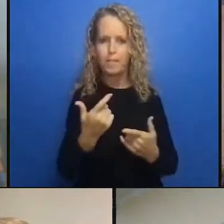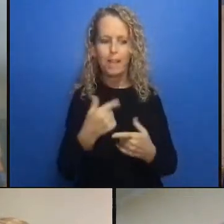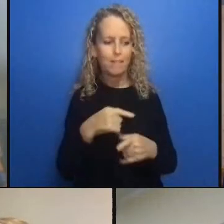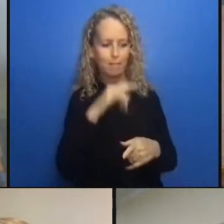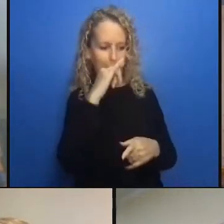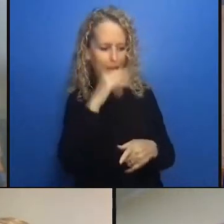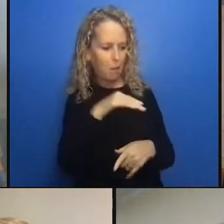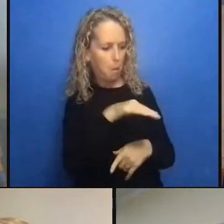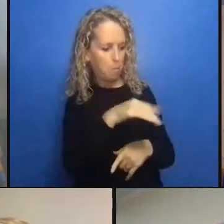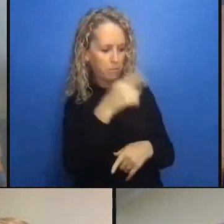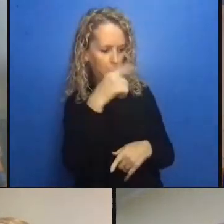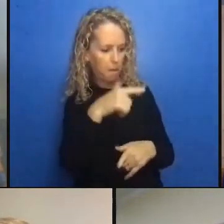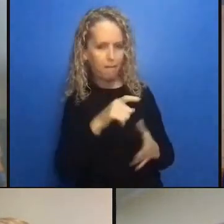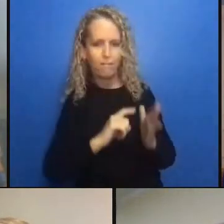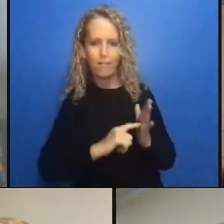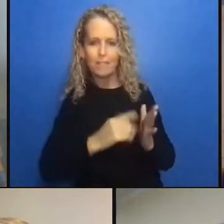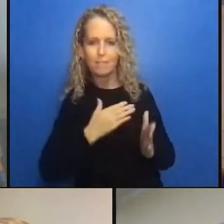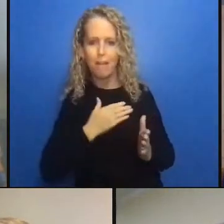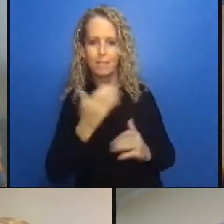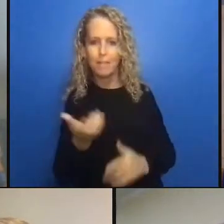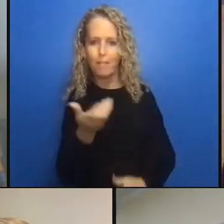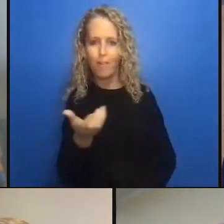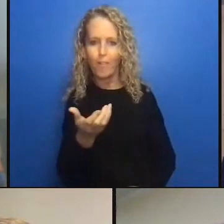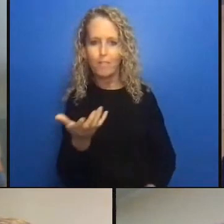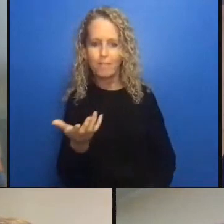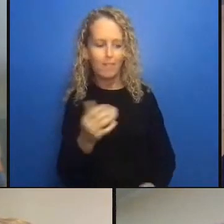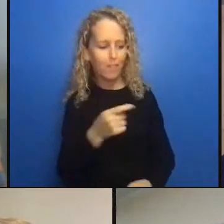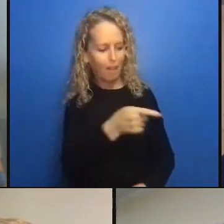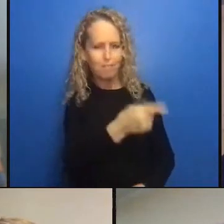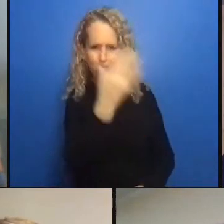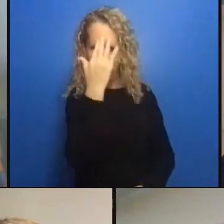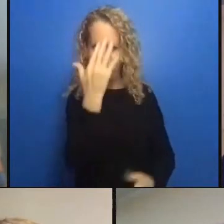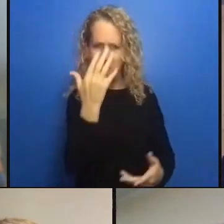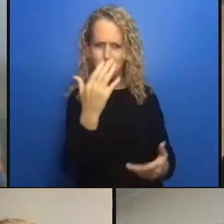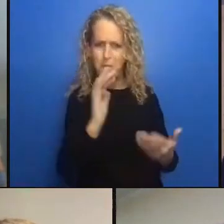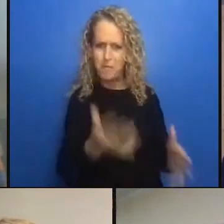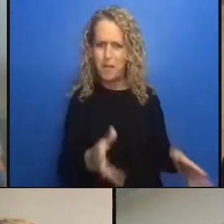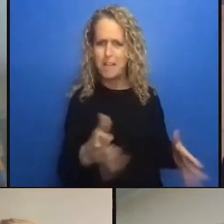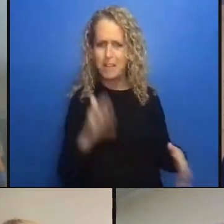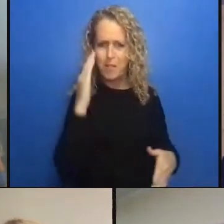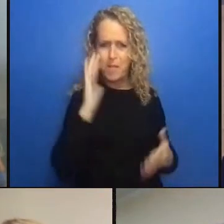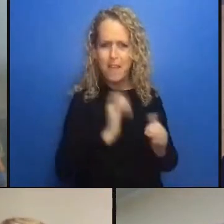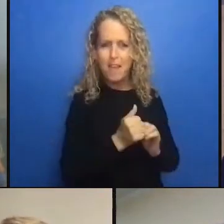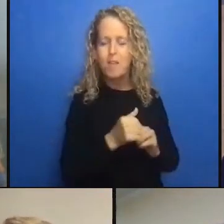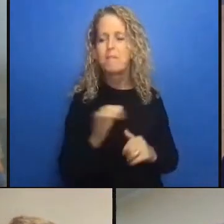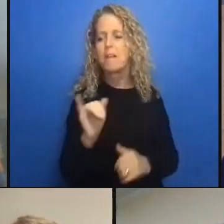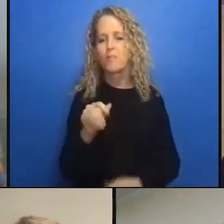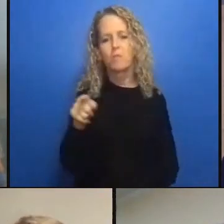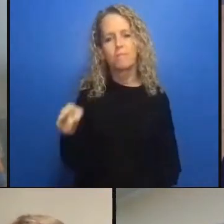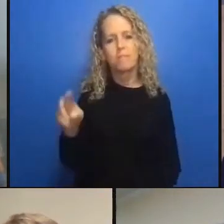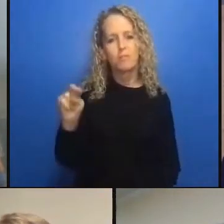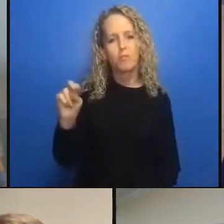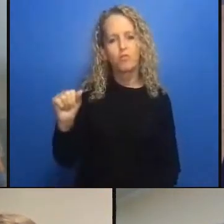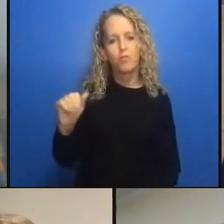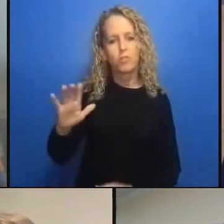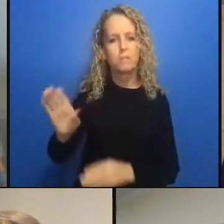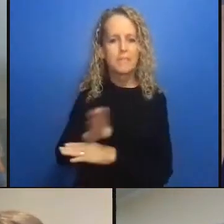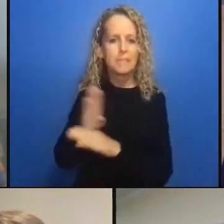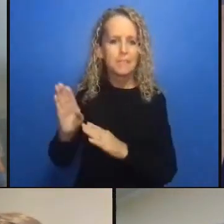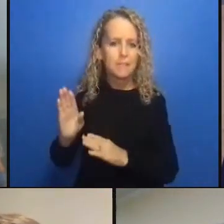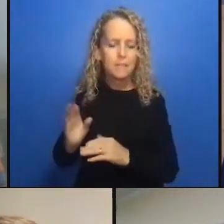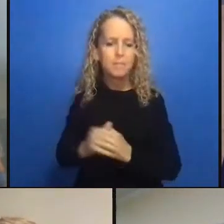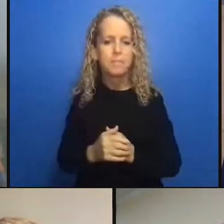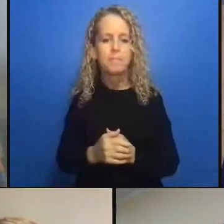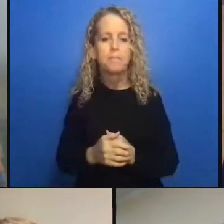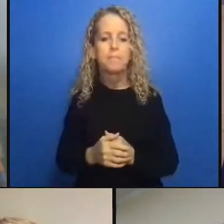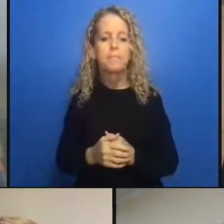And our core Nova Scotian businesses. Yeah, and I'll just jump in. I'm in my previous life, I was a